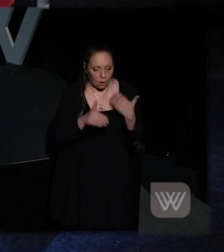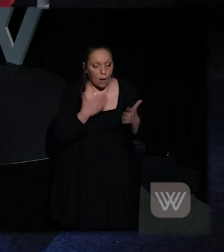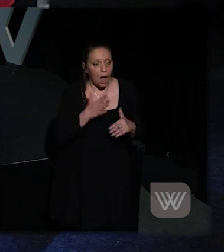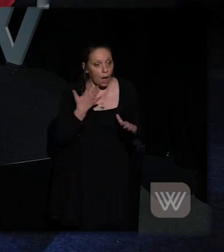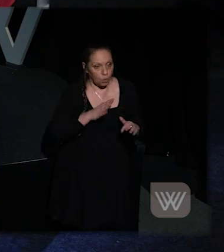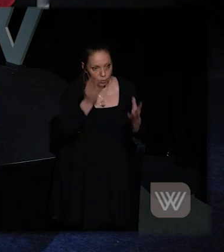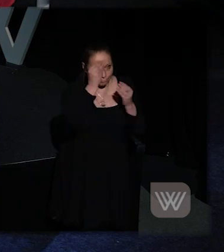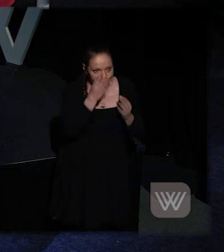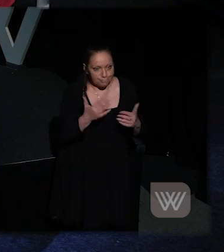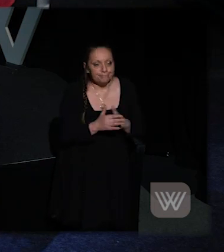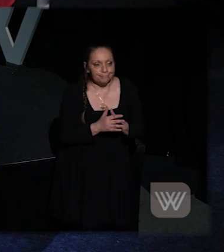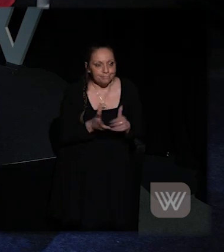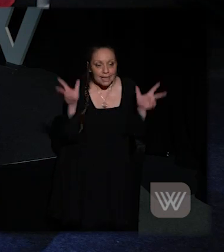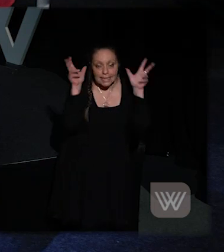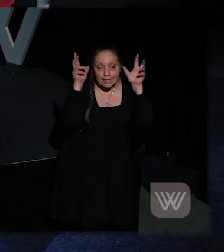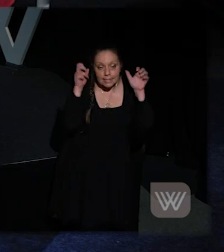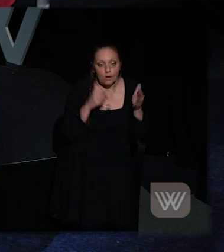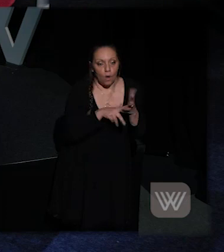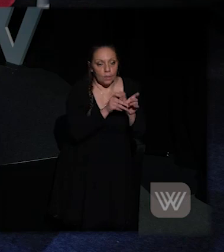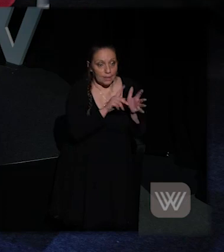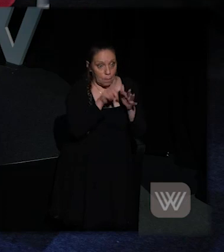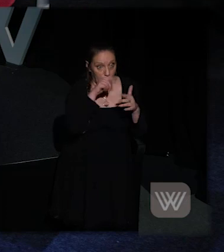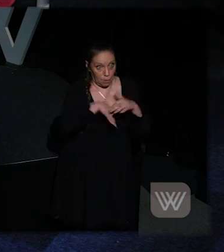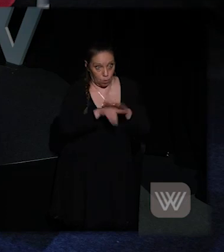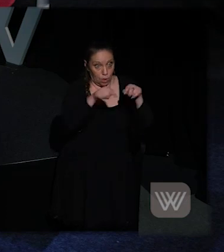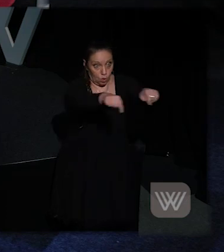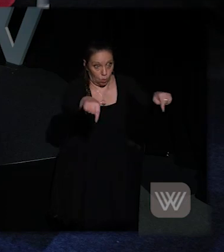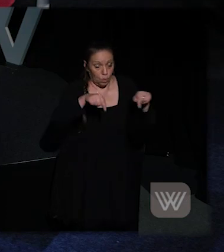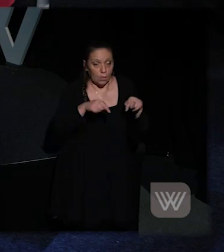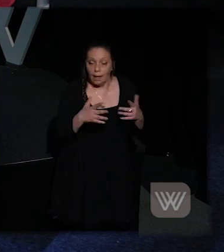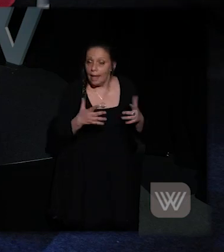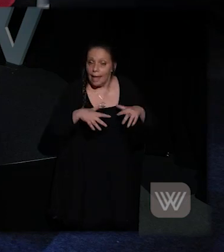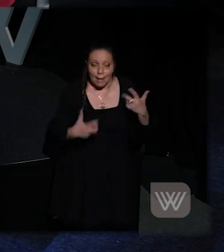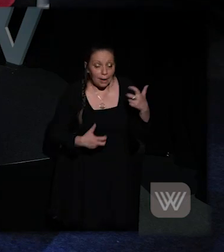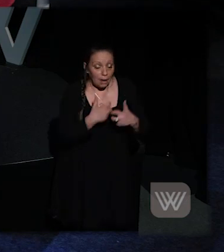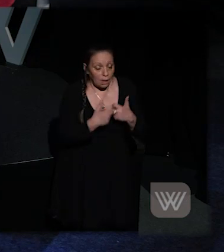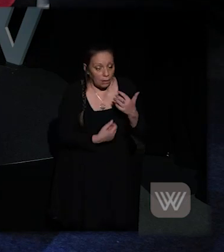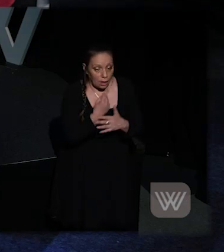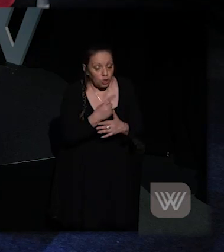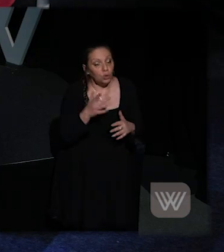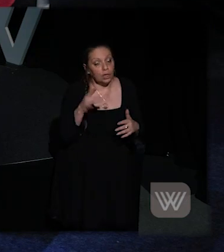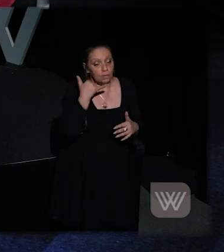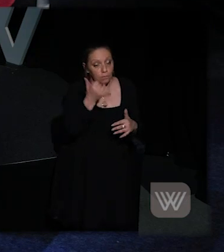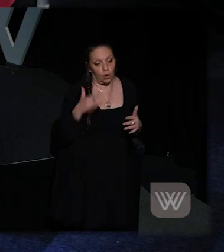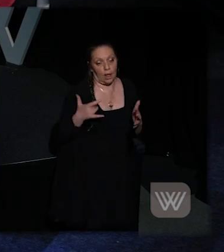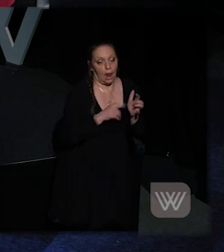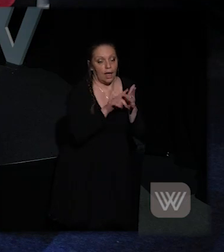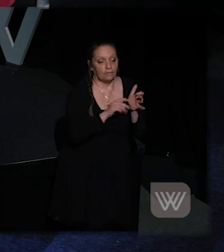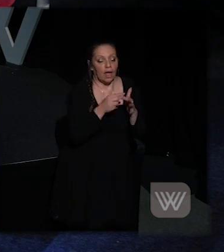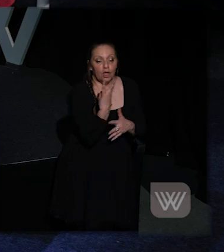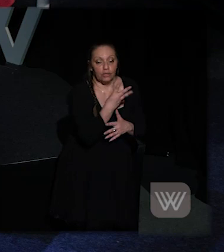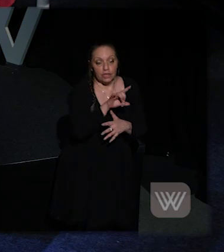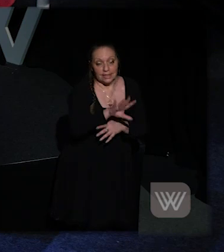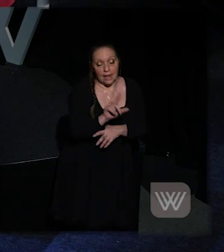let everyone know listening on the tape and also those in the room, if this has brought up any issues for you, you can call Lifeline on